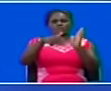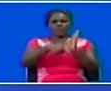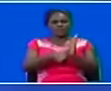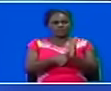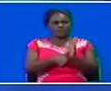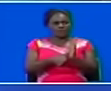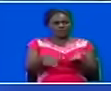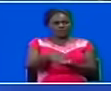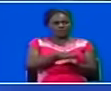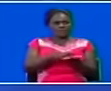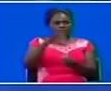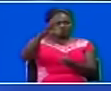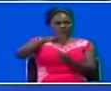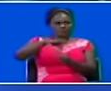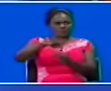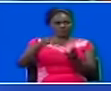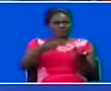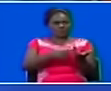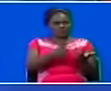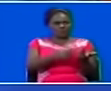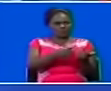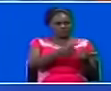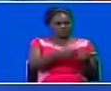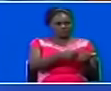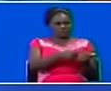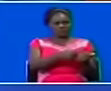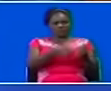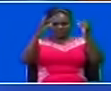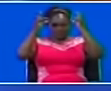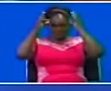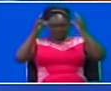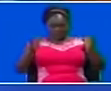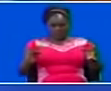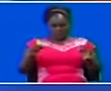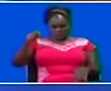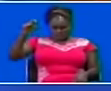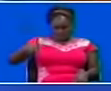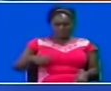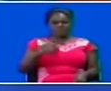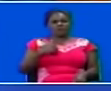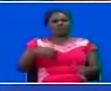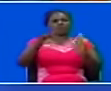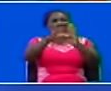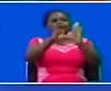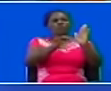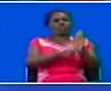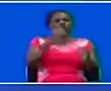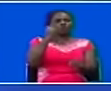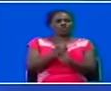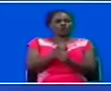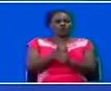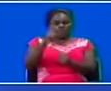election based on the votes we have counted. And that's a decision we have to make. It's a constitutional duty which we must deliver.